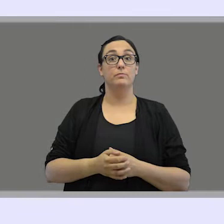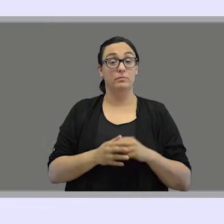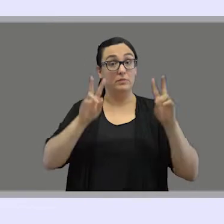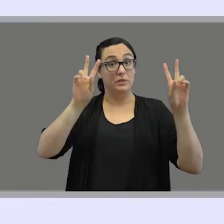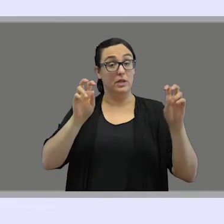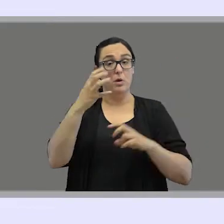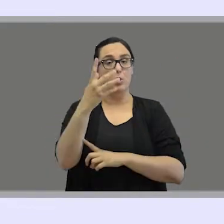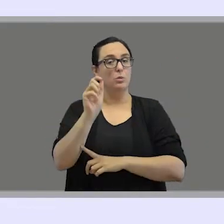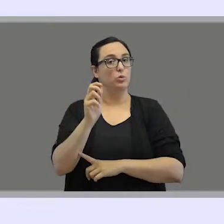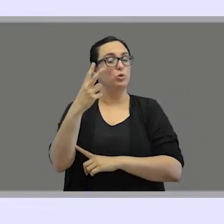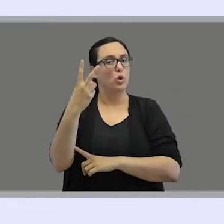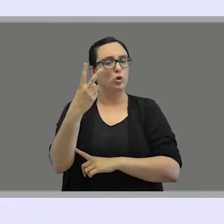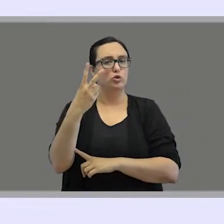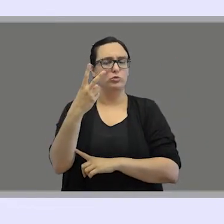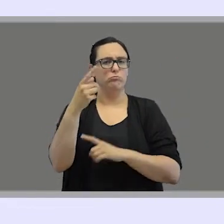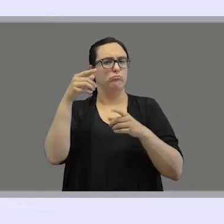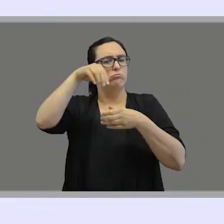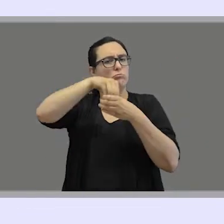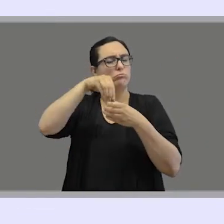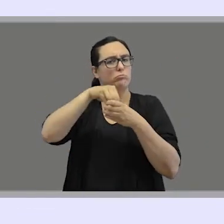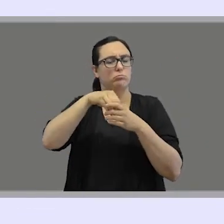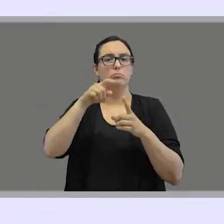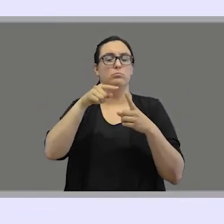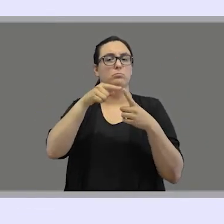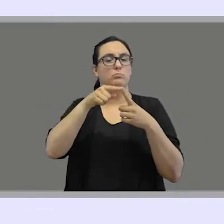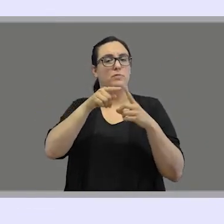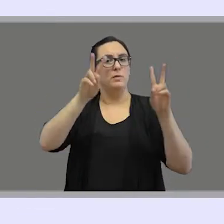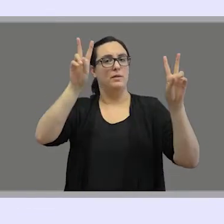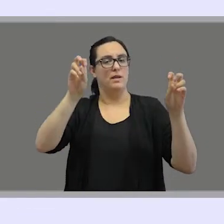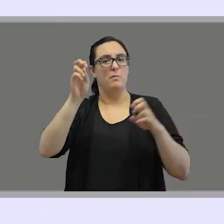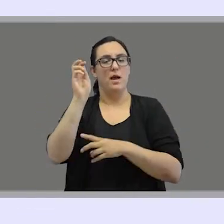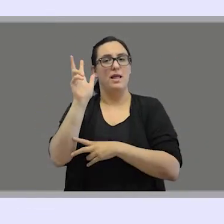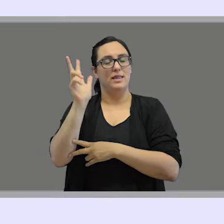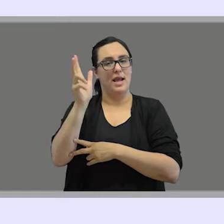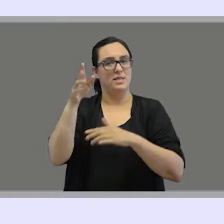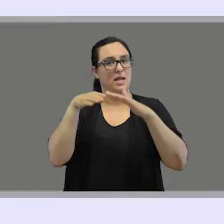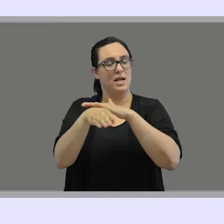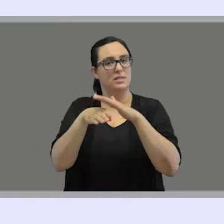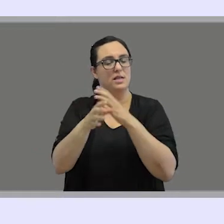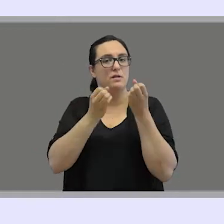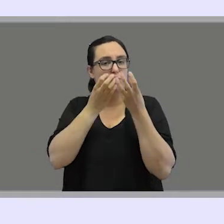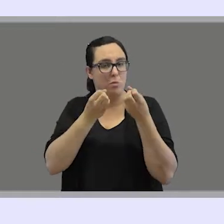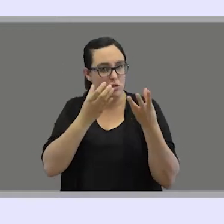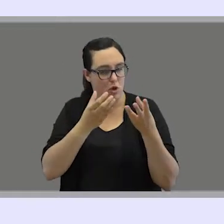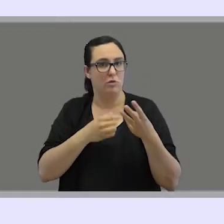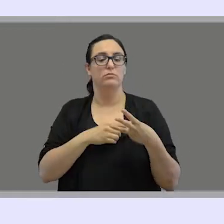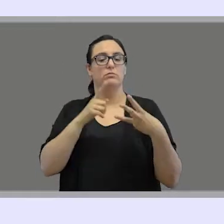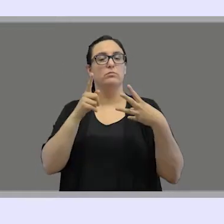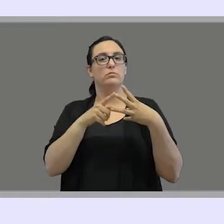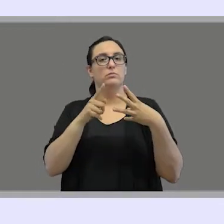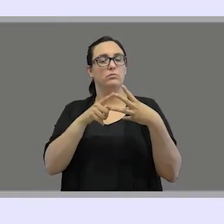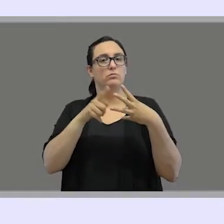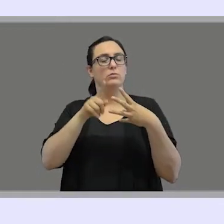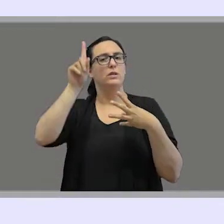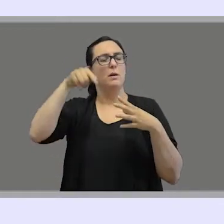In this section, we will talk about the deaf signers' rights to access information. We will talk about